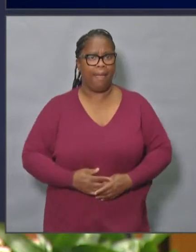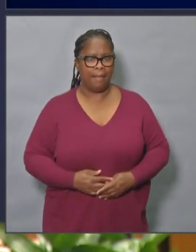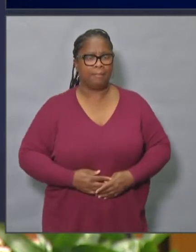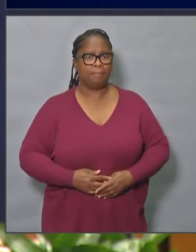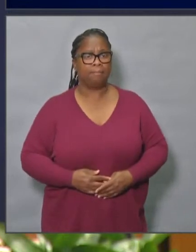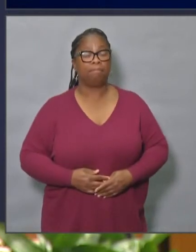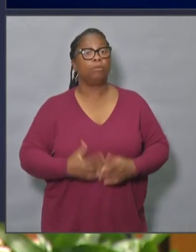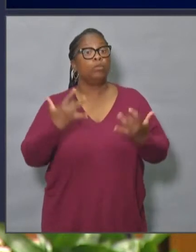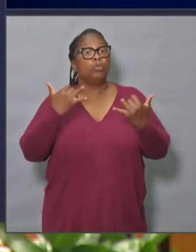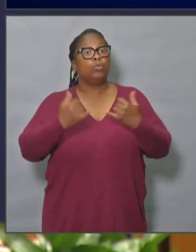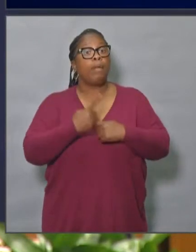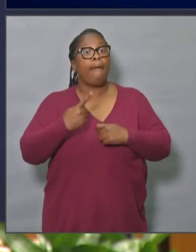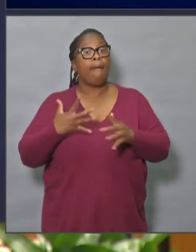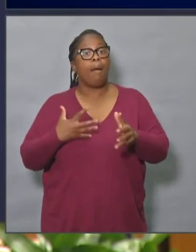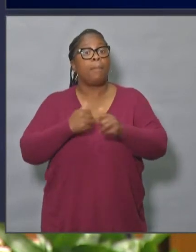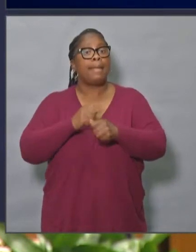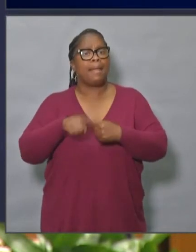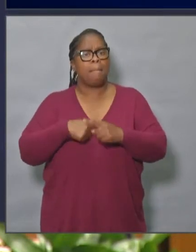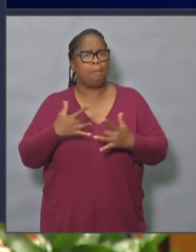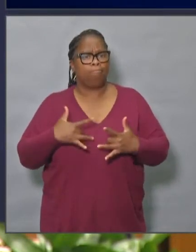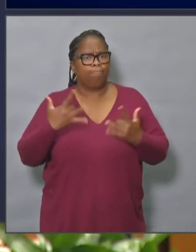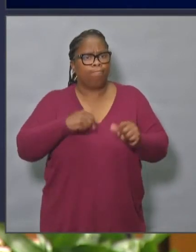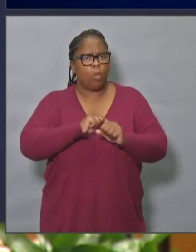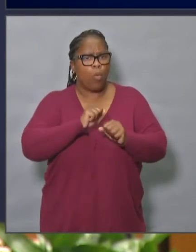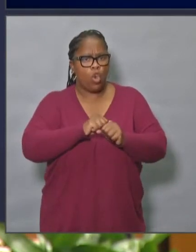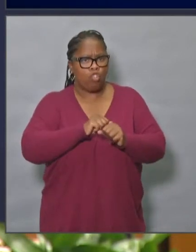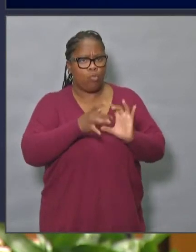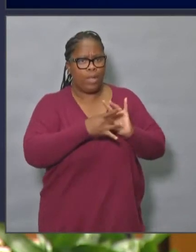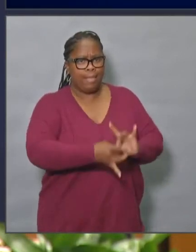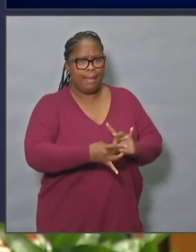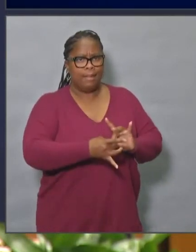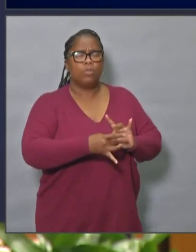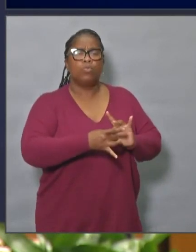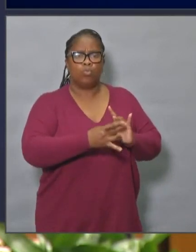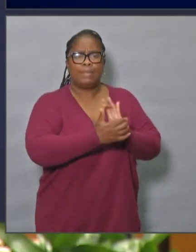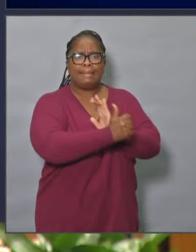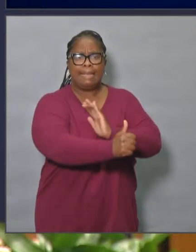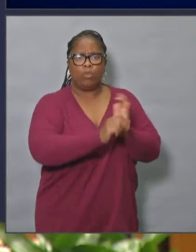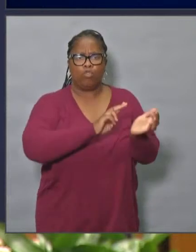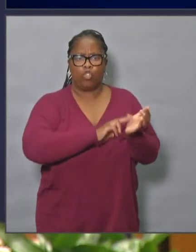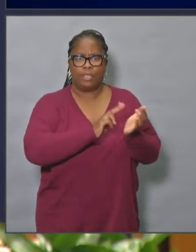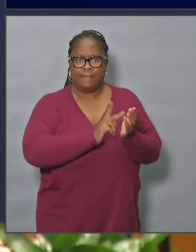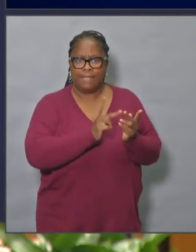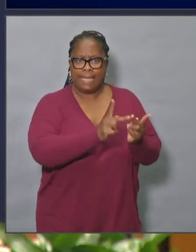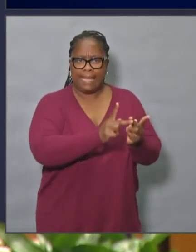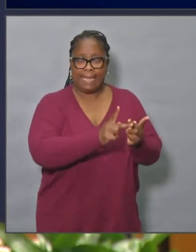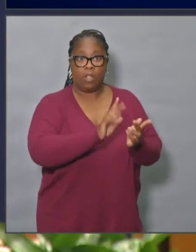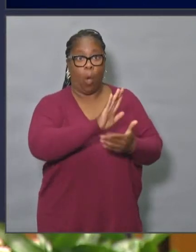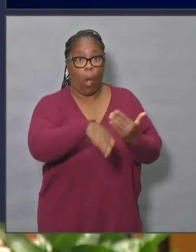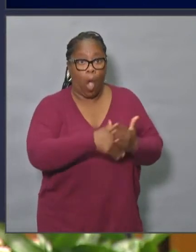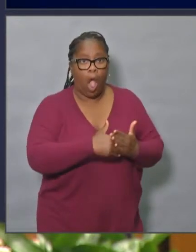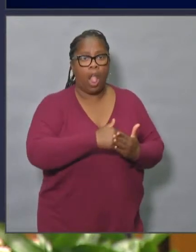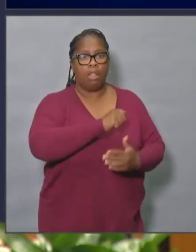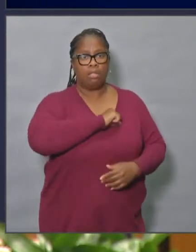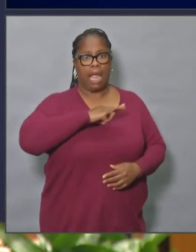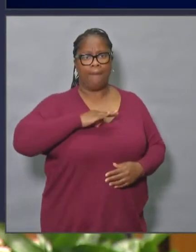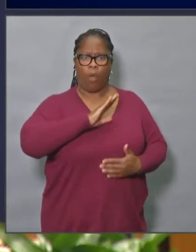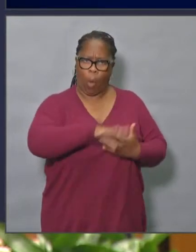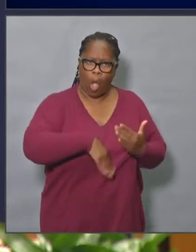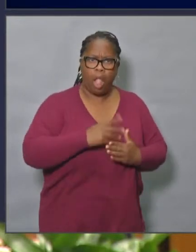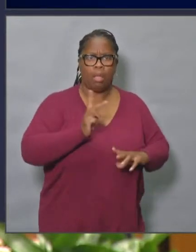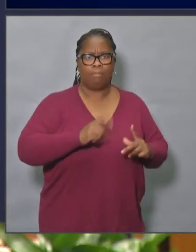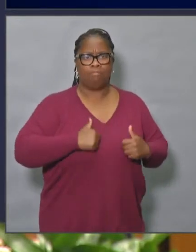the work that's happening in skilled nursing facilities. Testing of all residents and staff has been